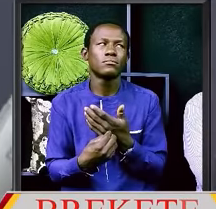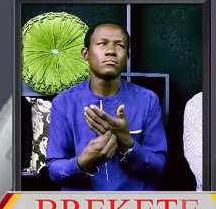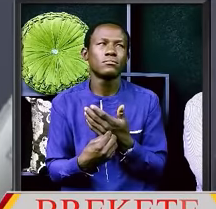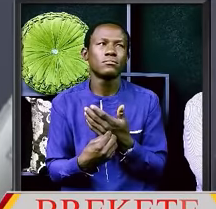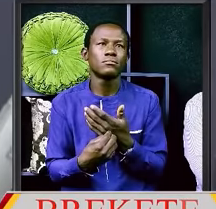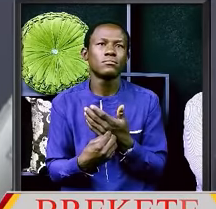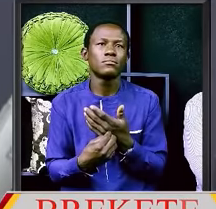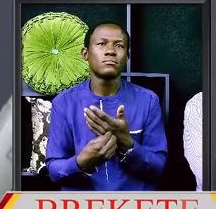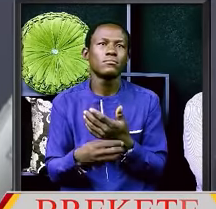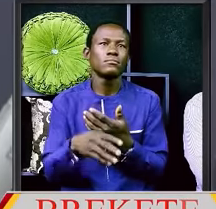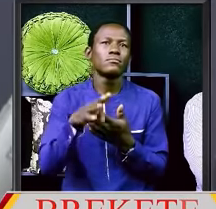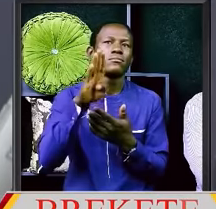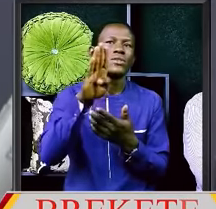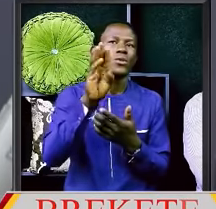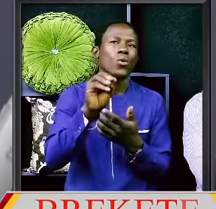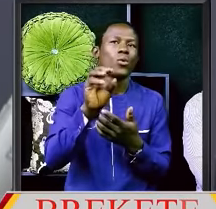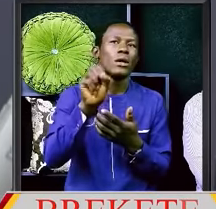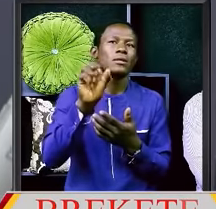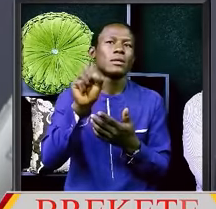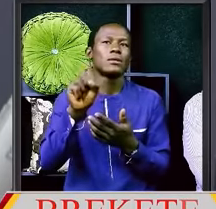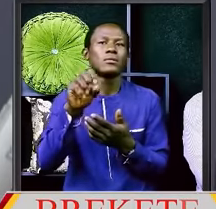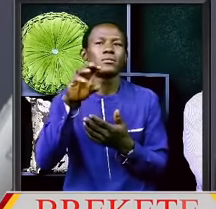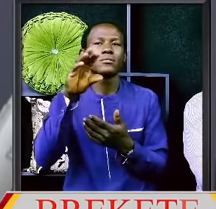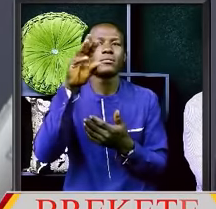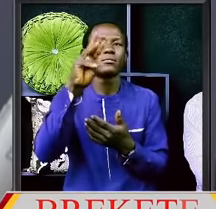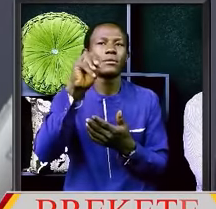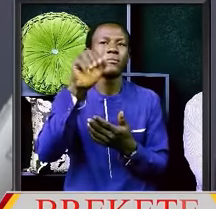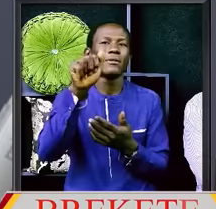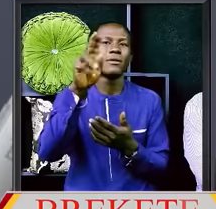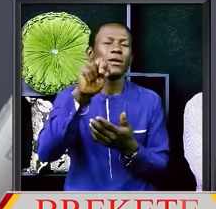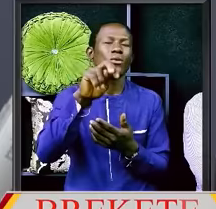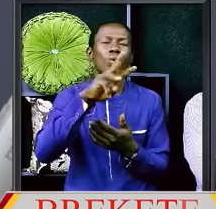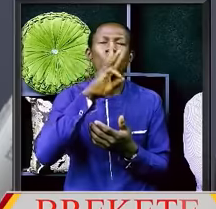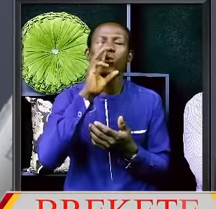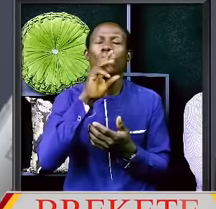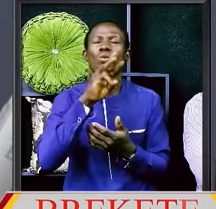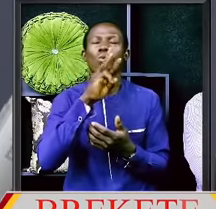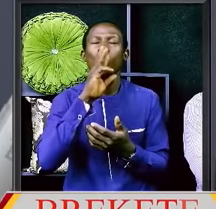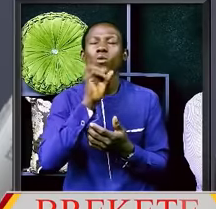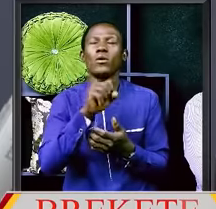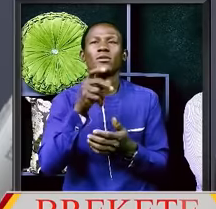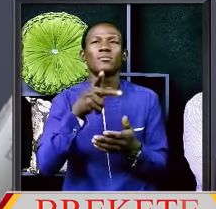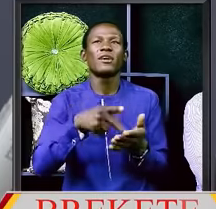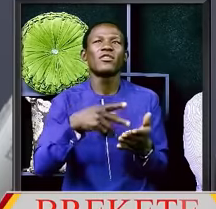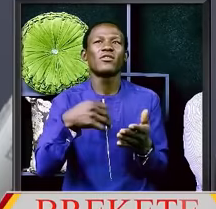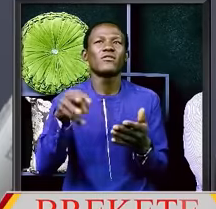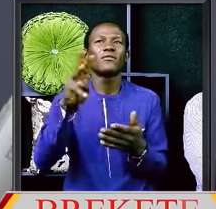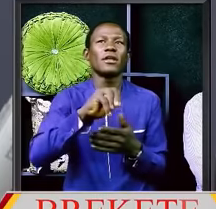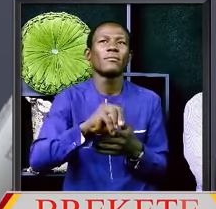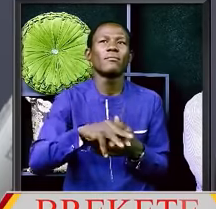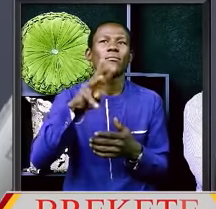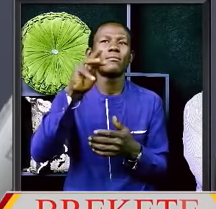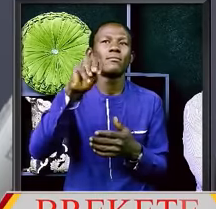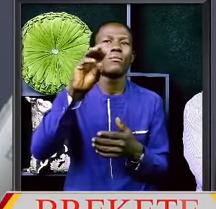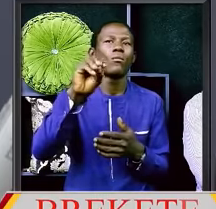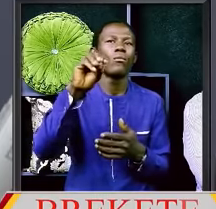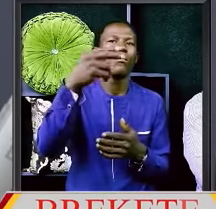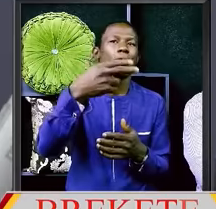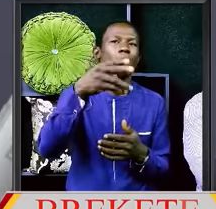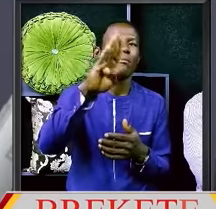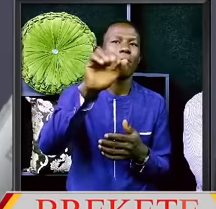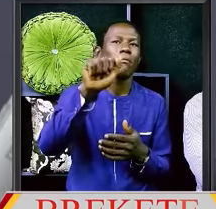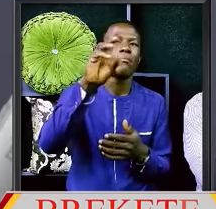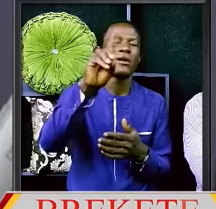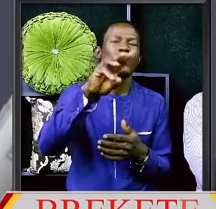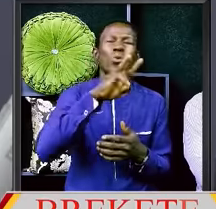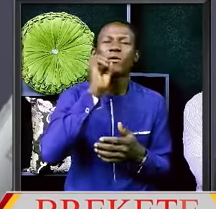Okay, continue. Also, again, sir, Mohbad was buried under 24 hours after his death. We